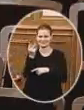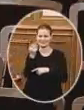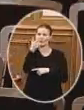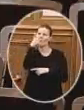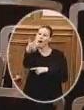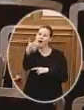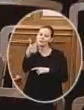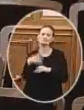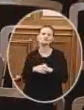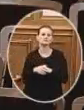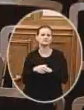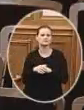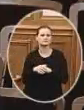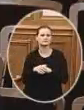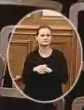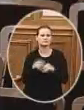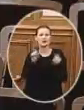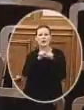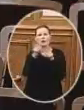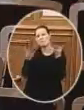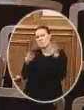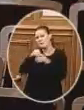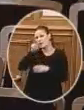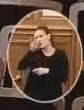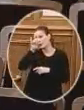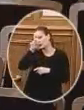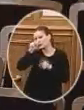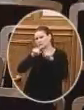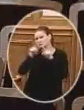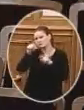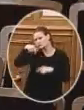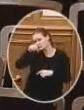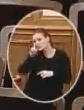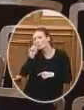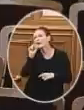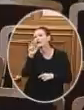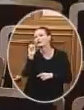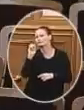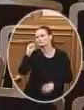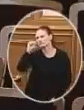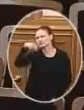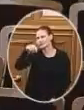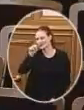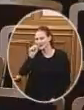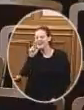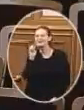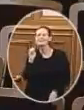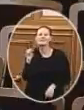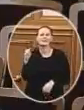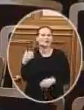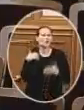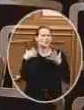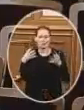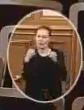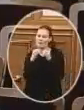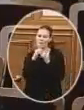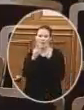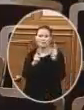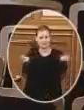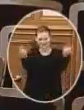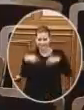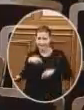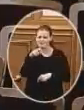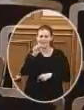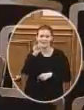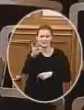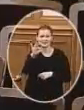possibly Halliday Plaza, possibly Union Square. The local businesses would like to do that because any way that they can get more people into their restaurants and pubs